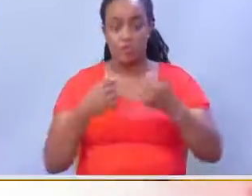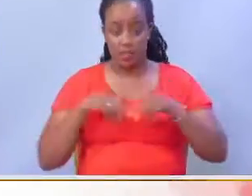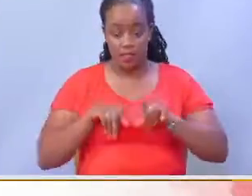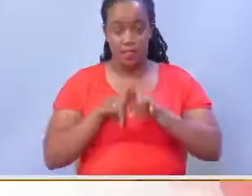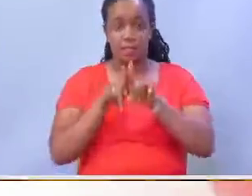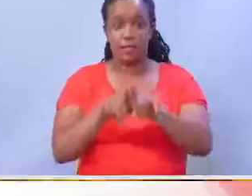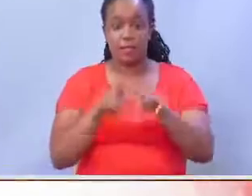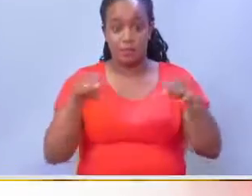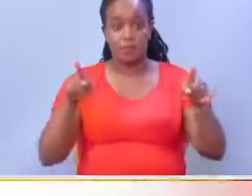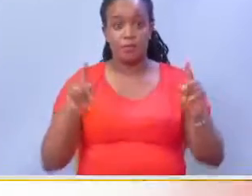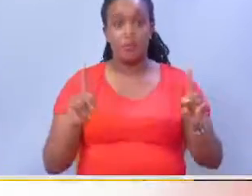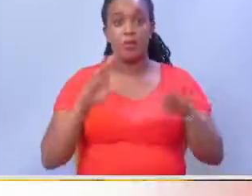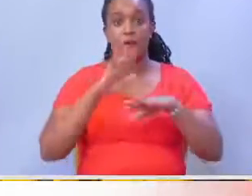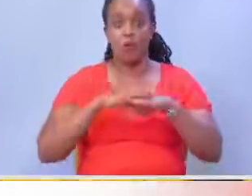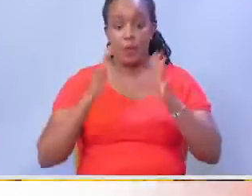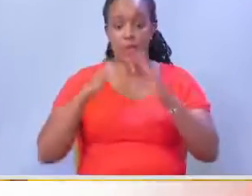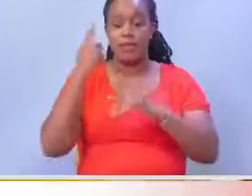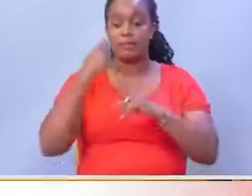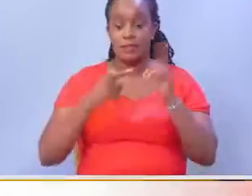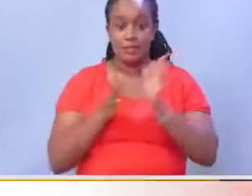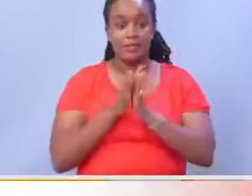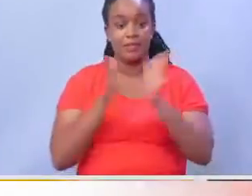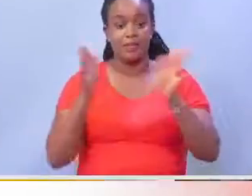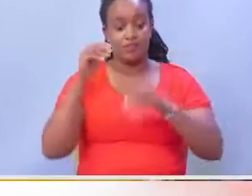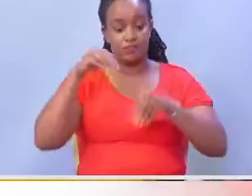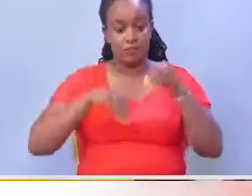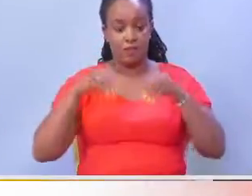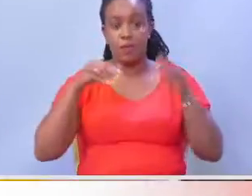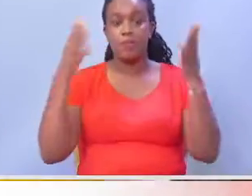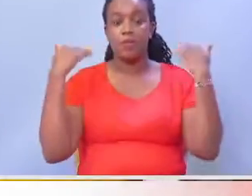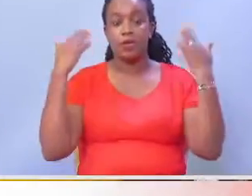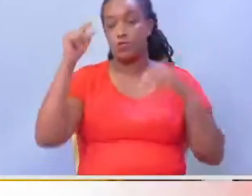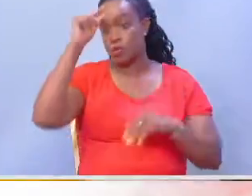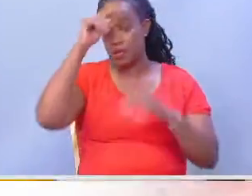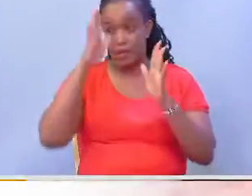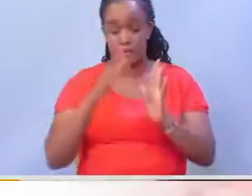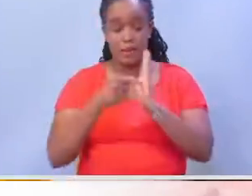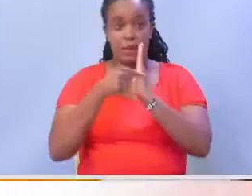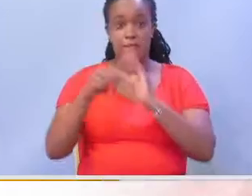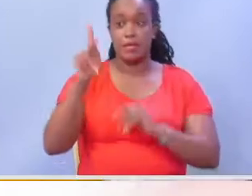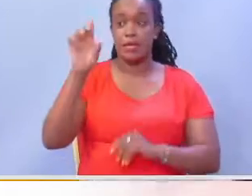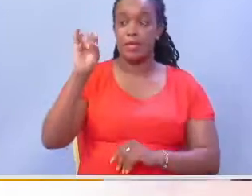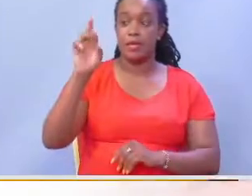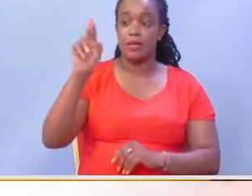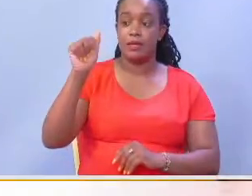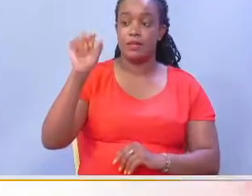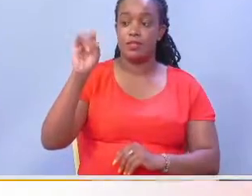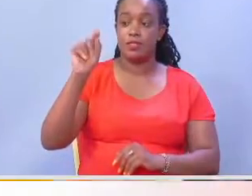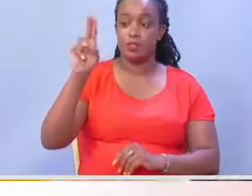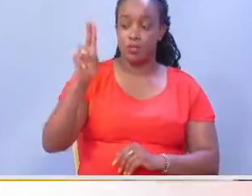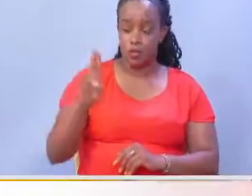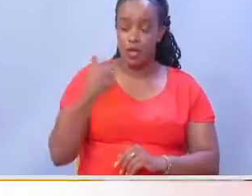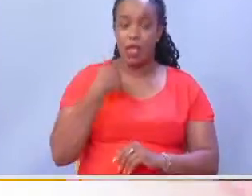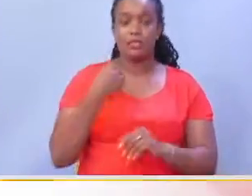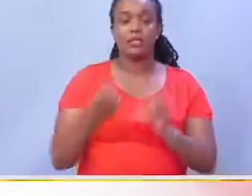ahead of next year's general election. Meru Governor Kiraitu Murungi has launched the Devolution